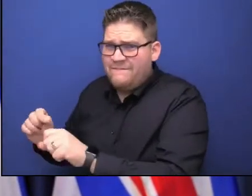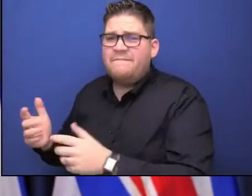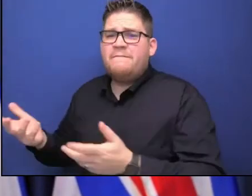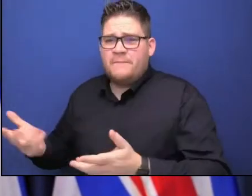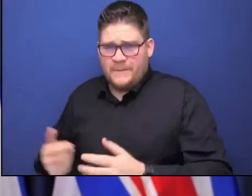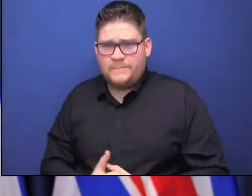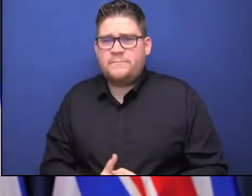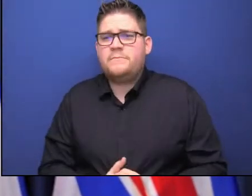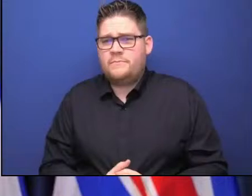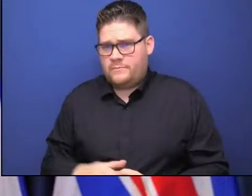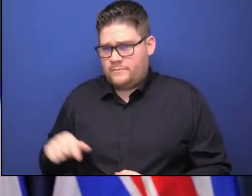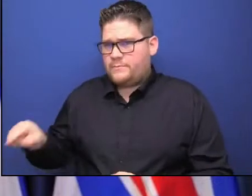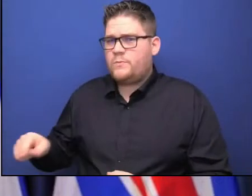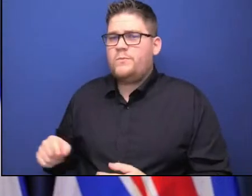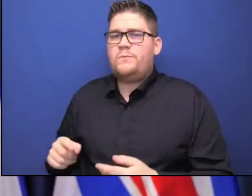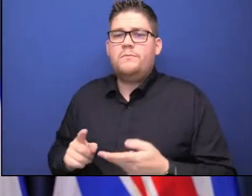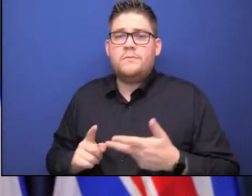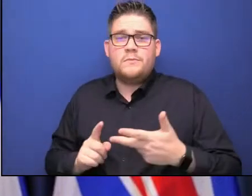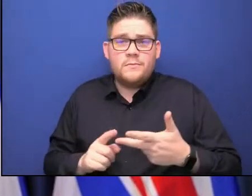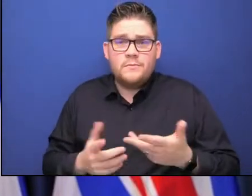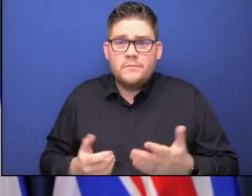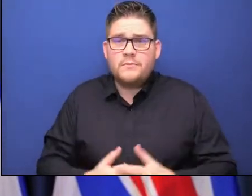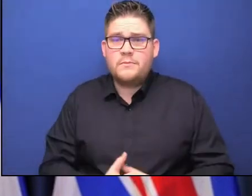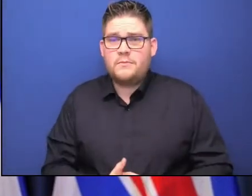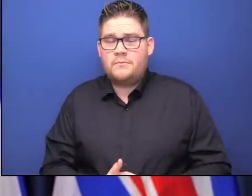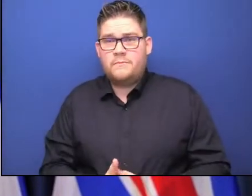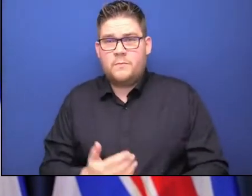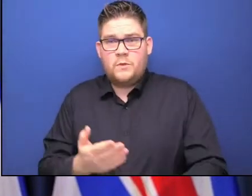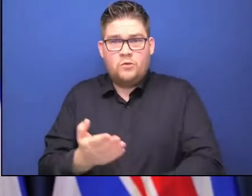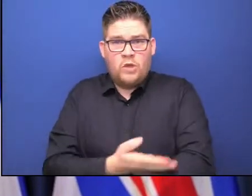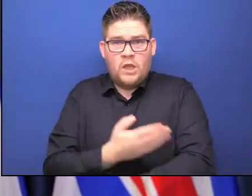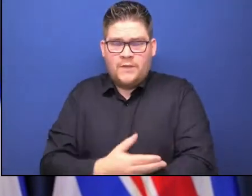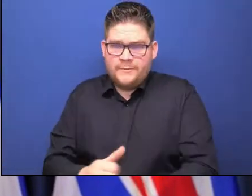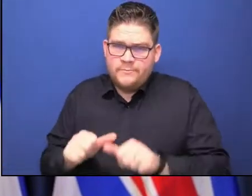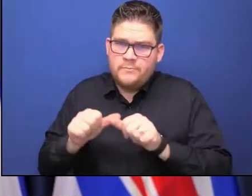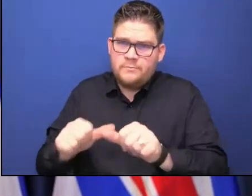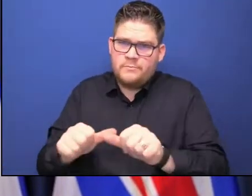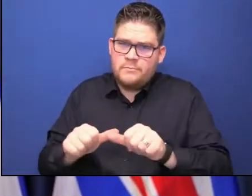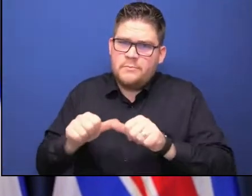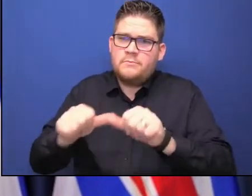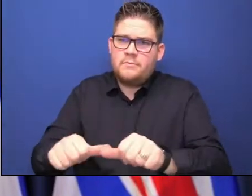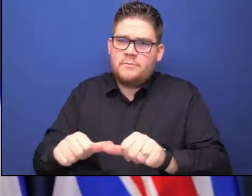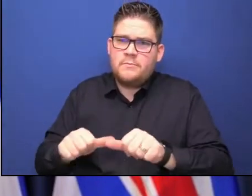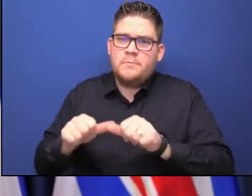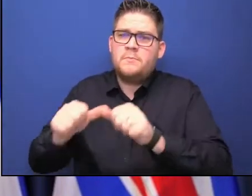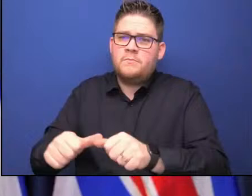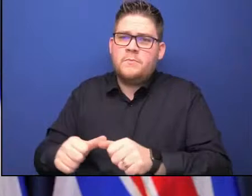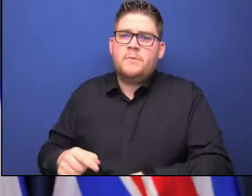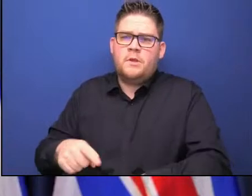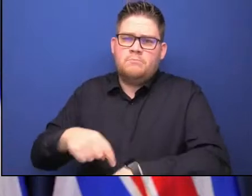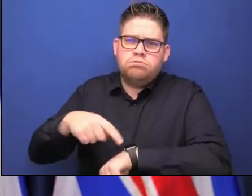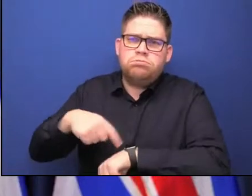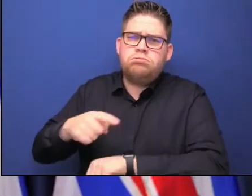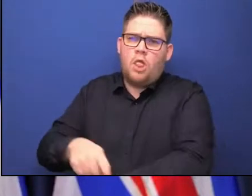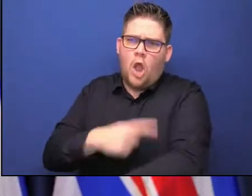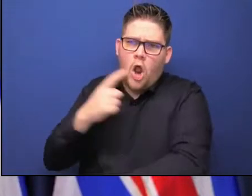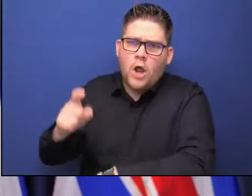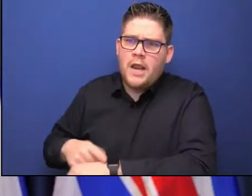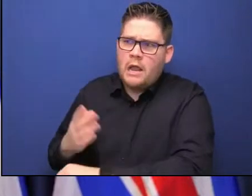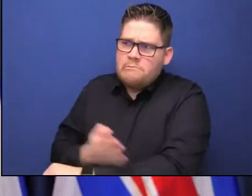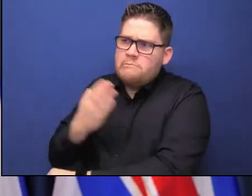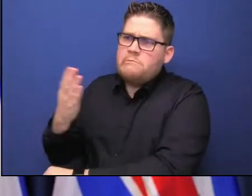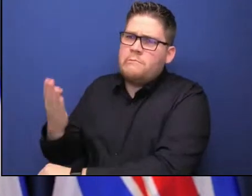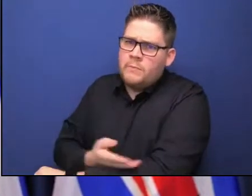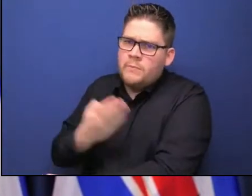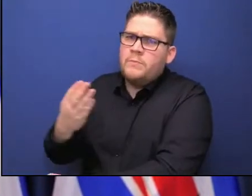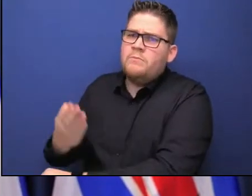and so long that people couldn't live there. But our expectation is that most renovations will be allowed to happen